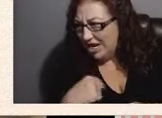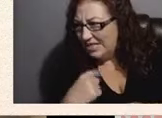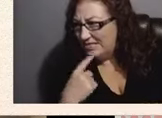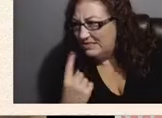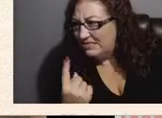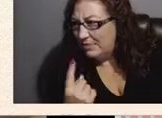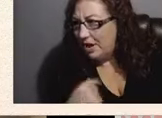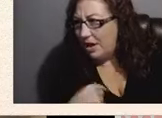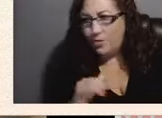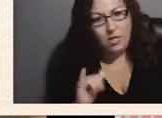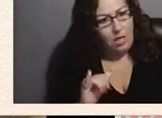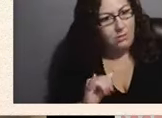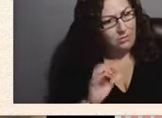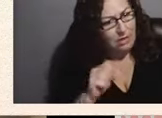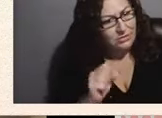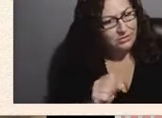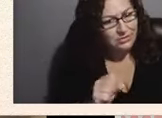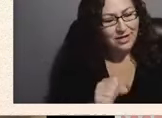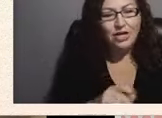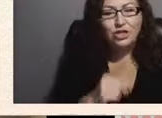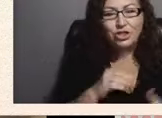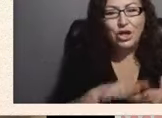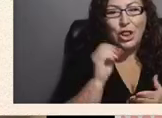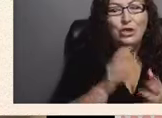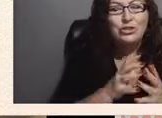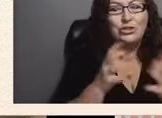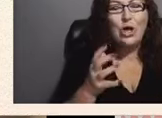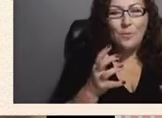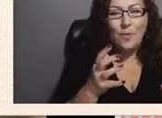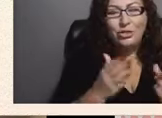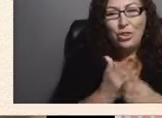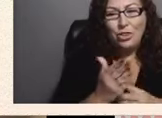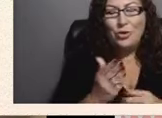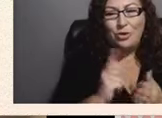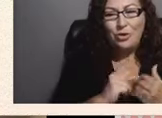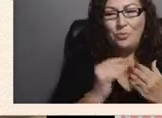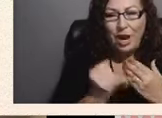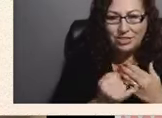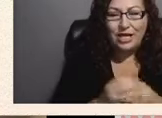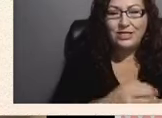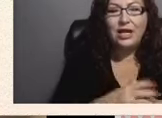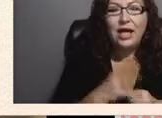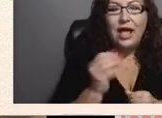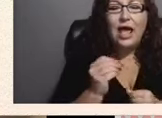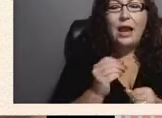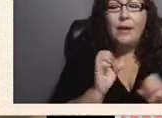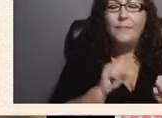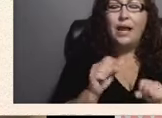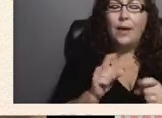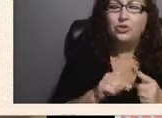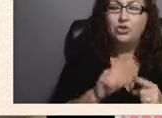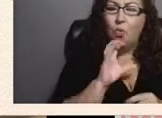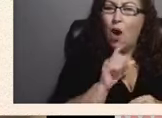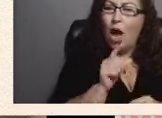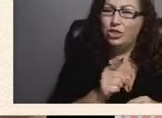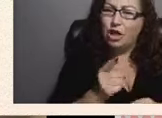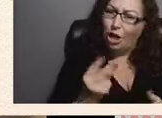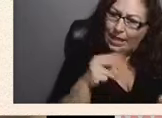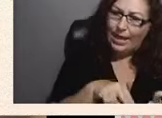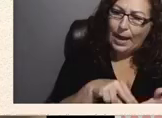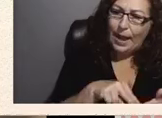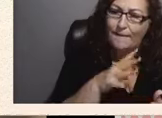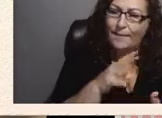my goodness, yes." She learned so much through the project, and being able to watch her get up there,